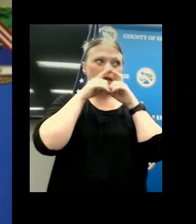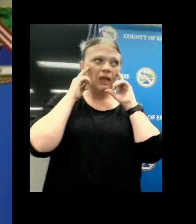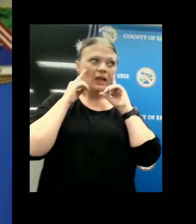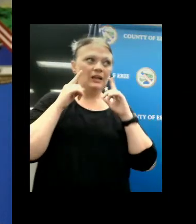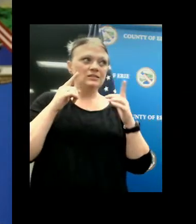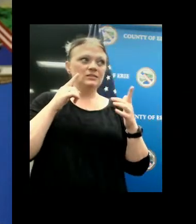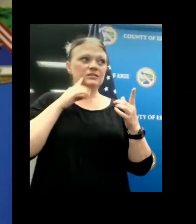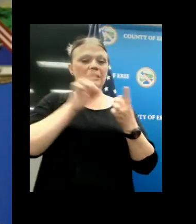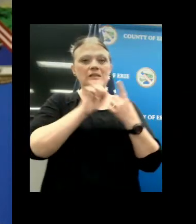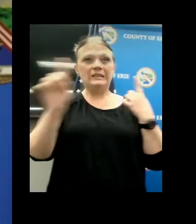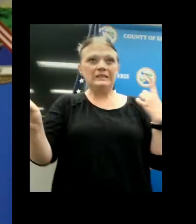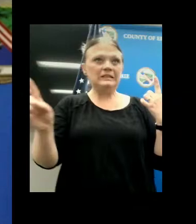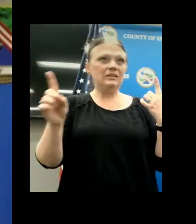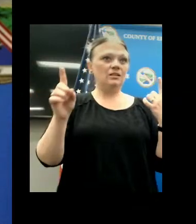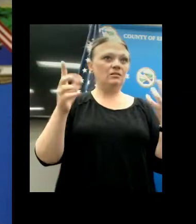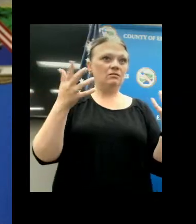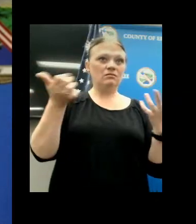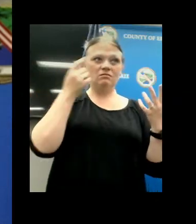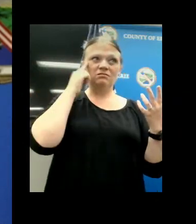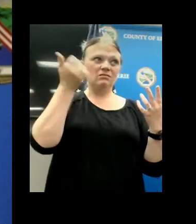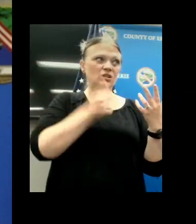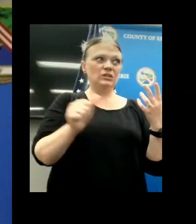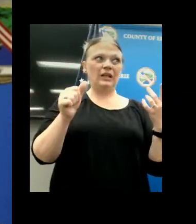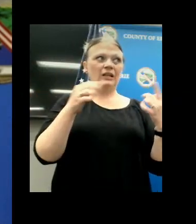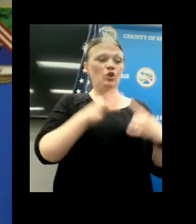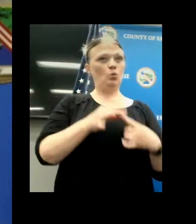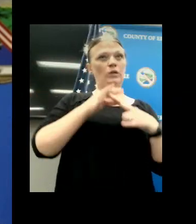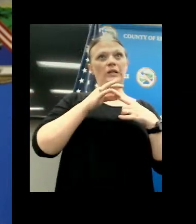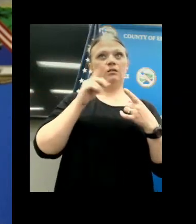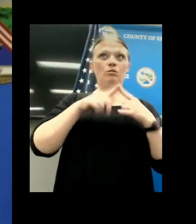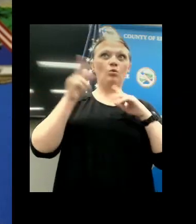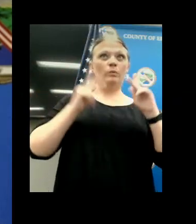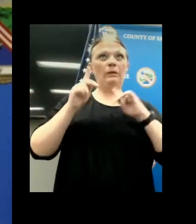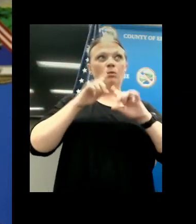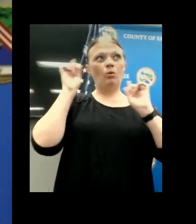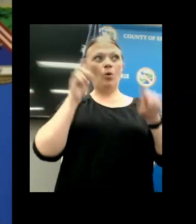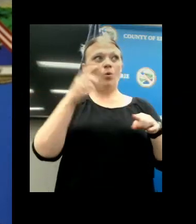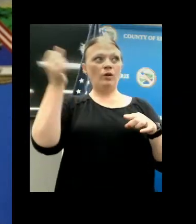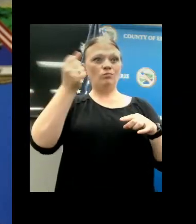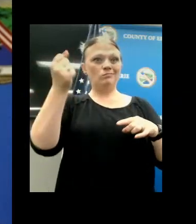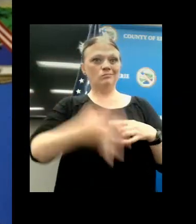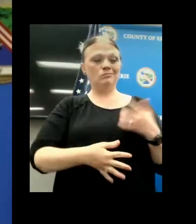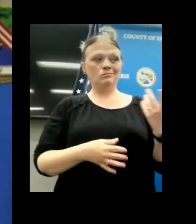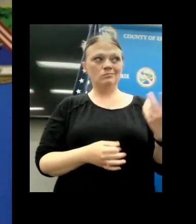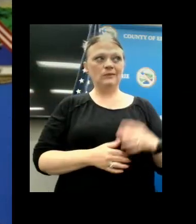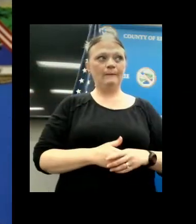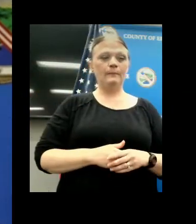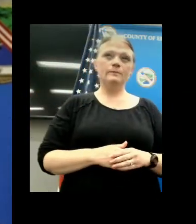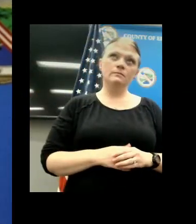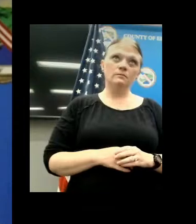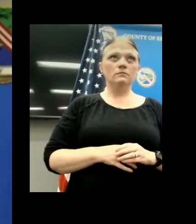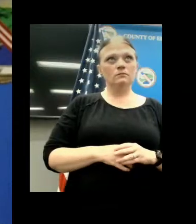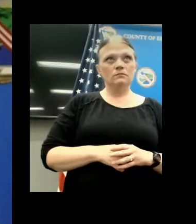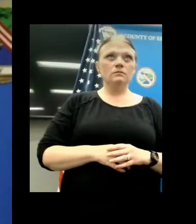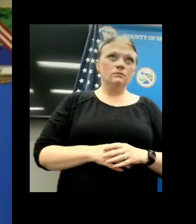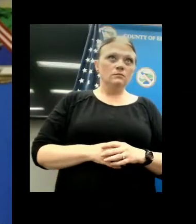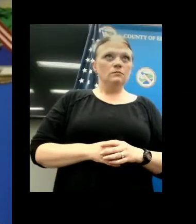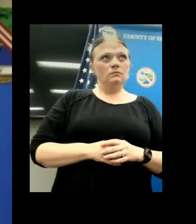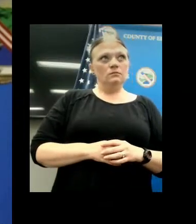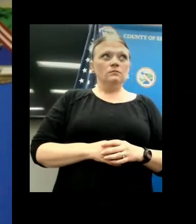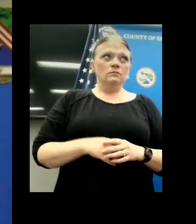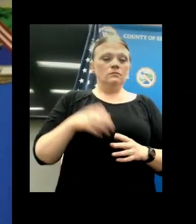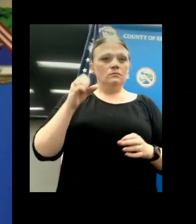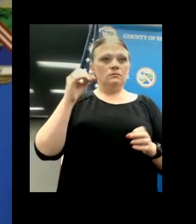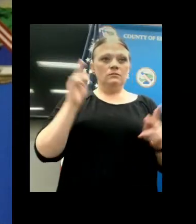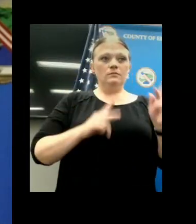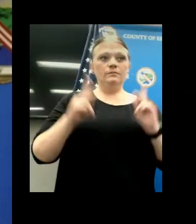masks and social distancing guidelines? Do you think there's anything unique to people going to a casino in particular? Well,